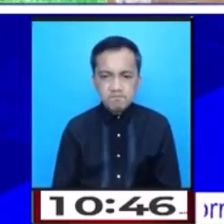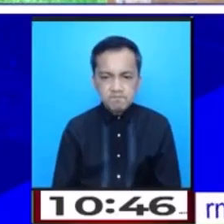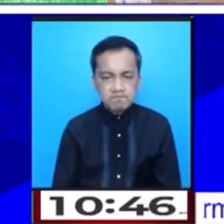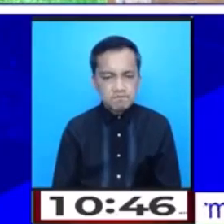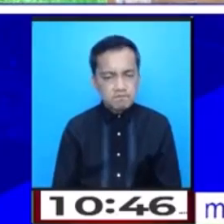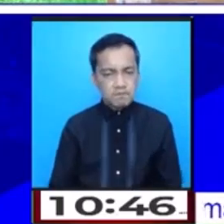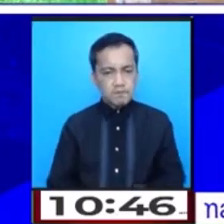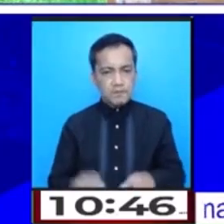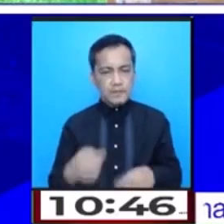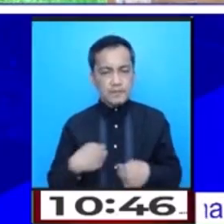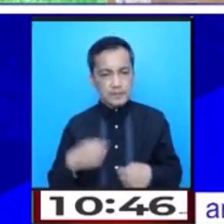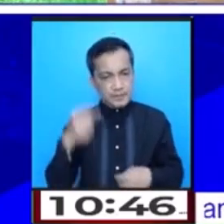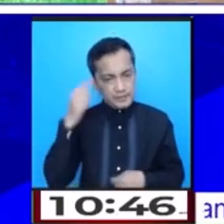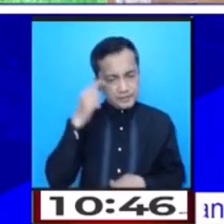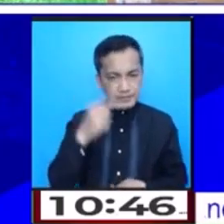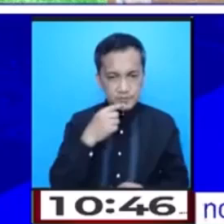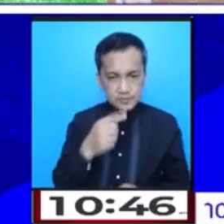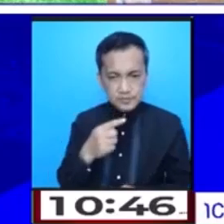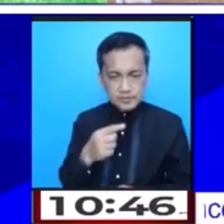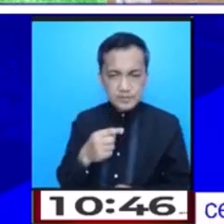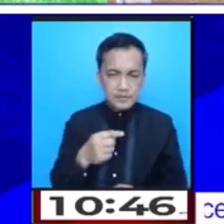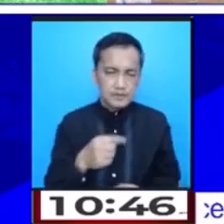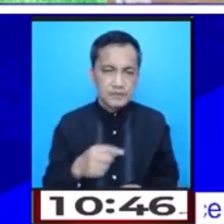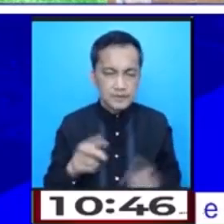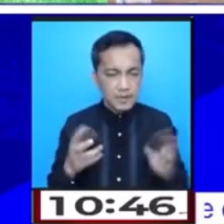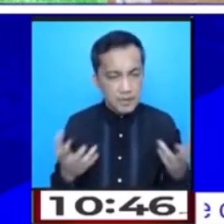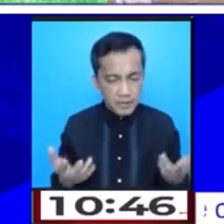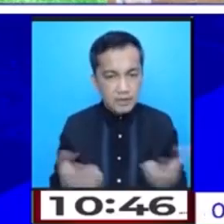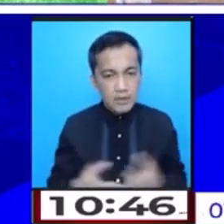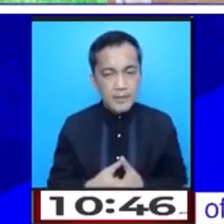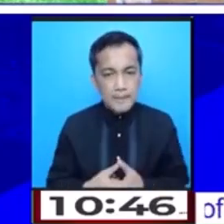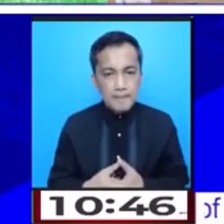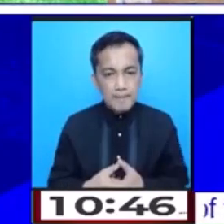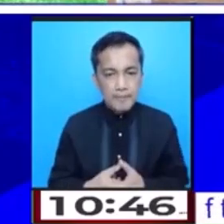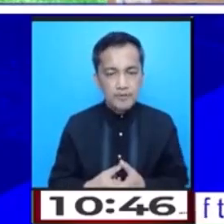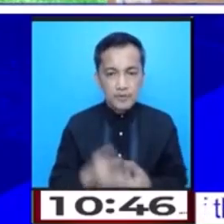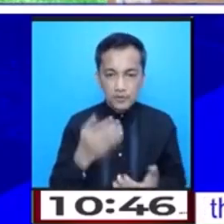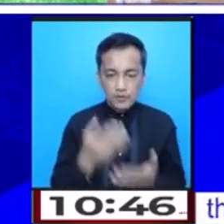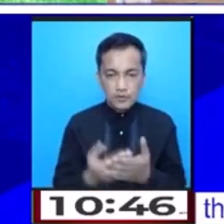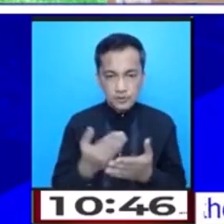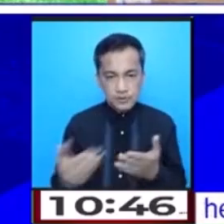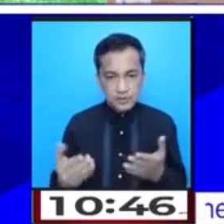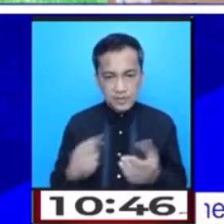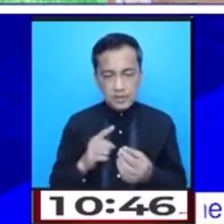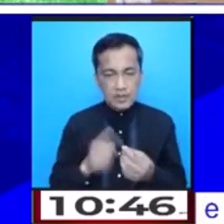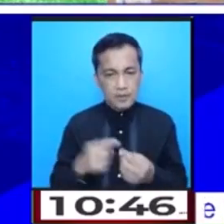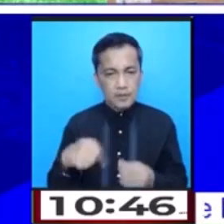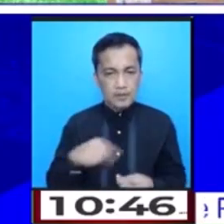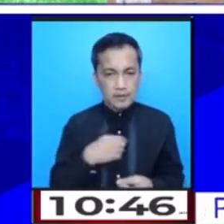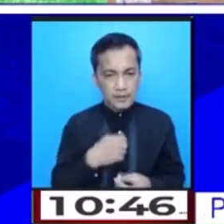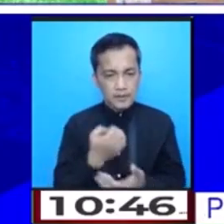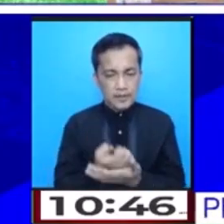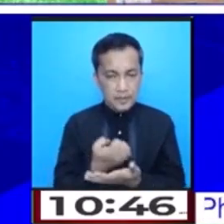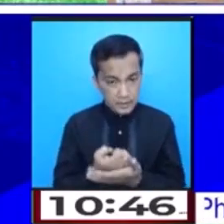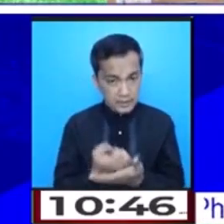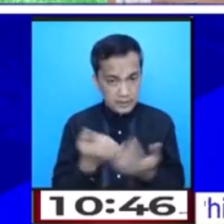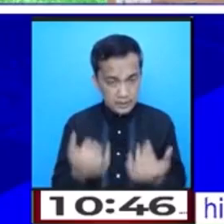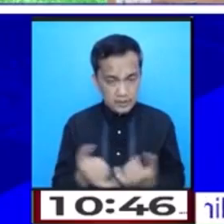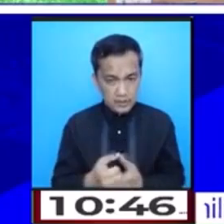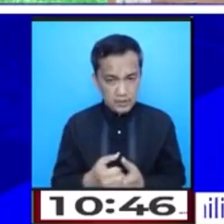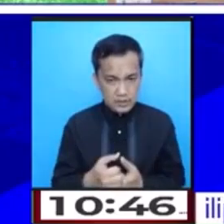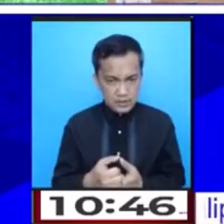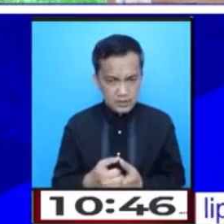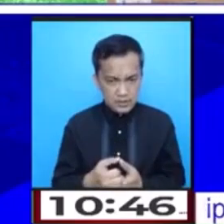might want to call it blessing in disguise, but the good thing about our economy now is that agriculture is only